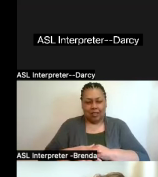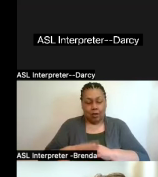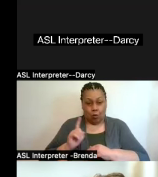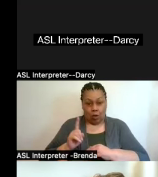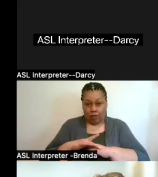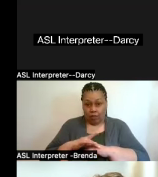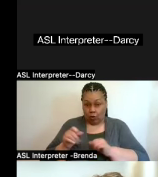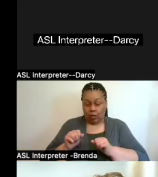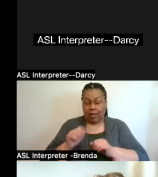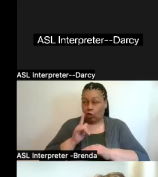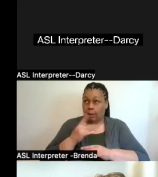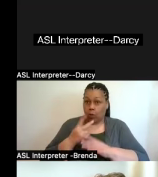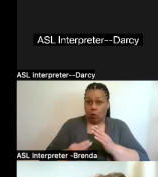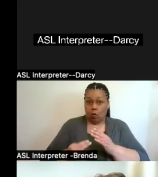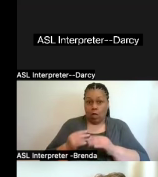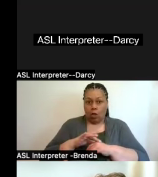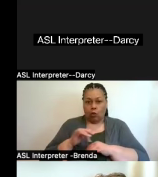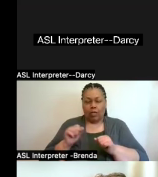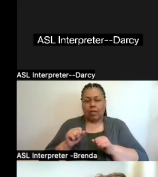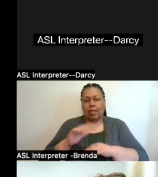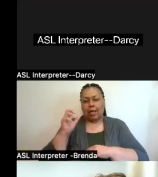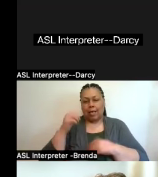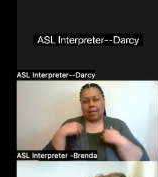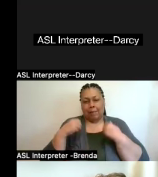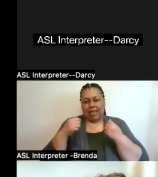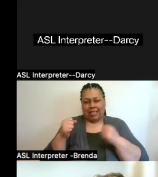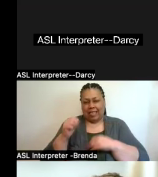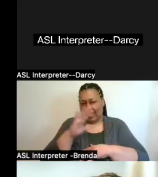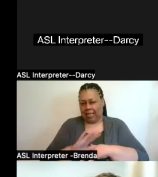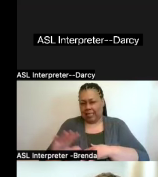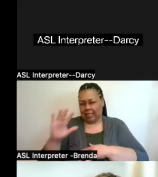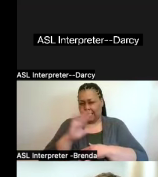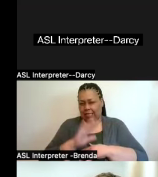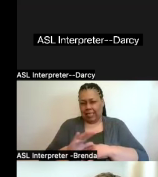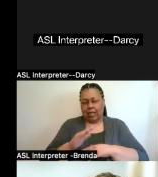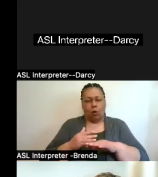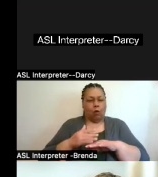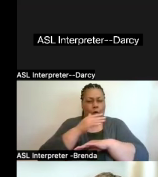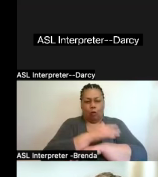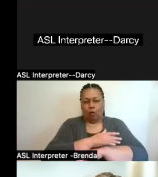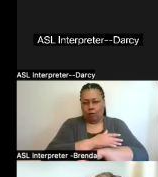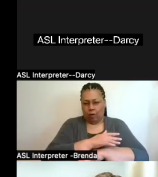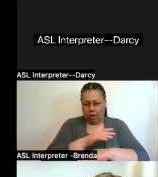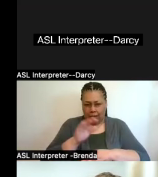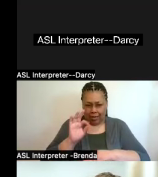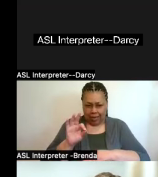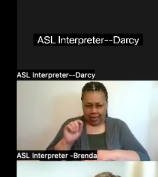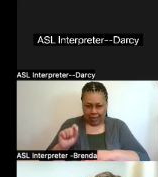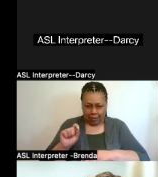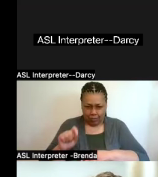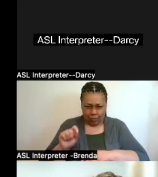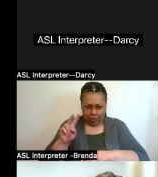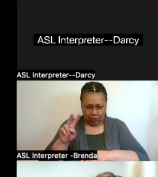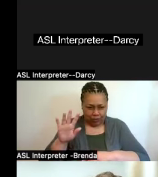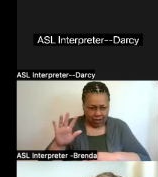actually both earthquakes did have magnitude estimates from shake alert exceeding that magnitude 5 WIA threshold, but only one of them